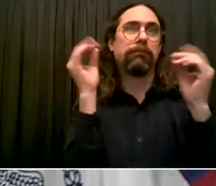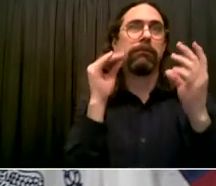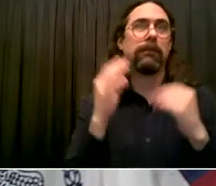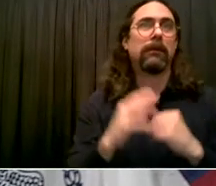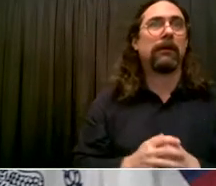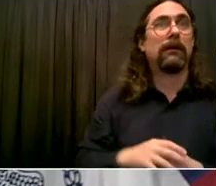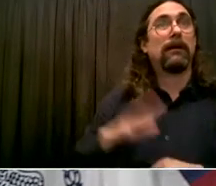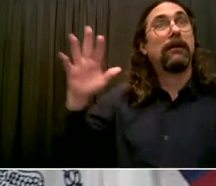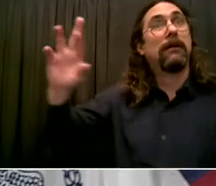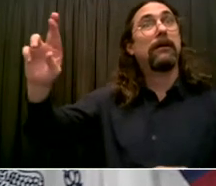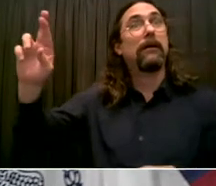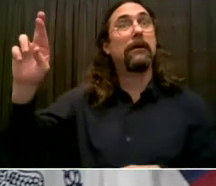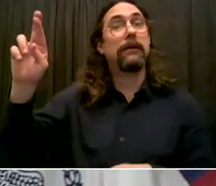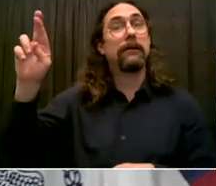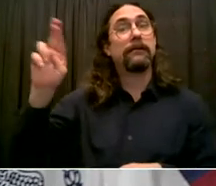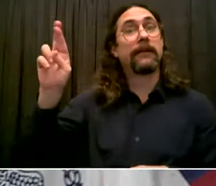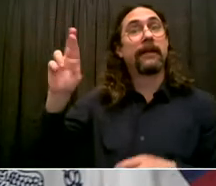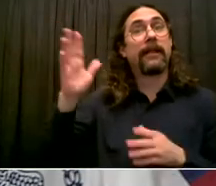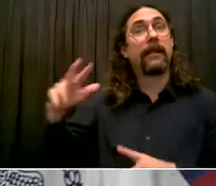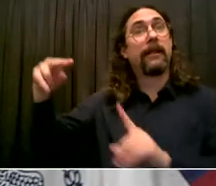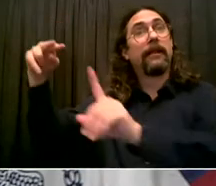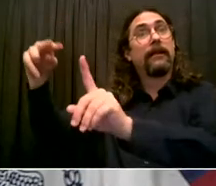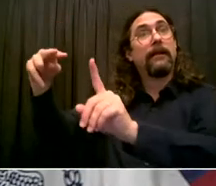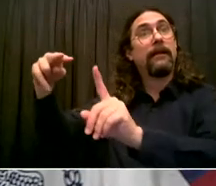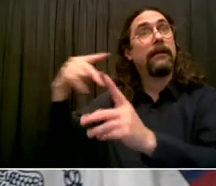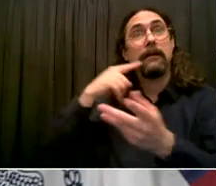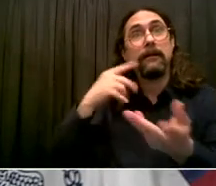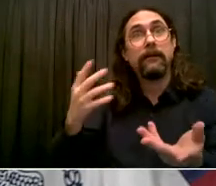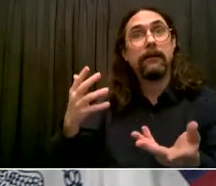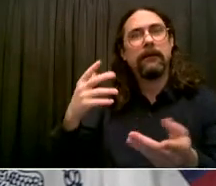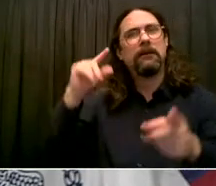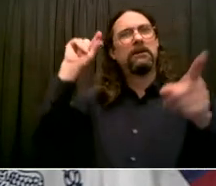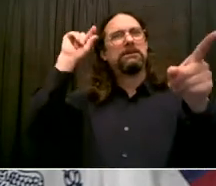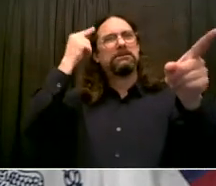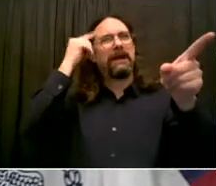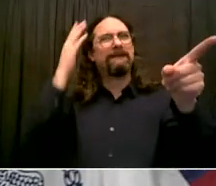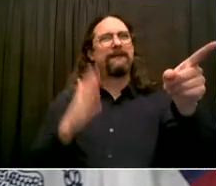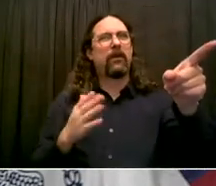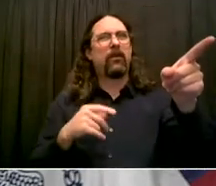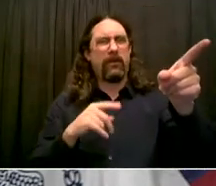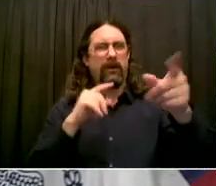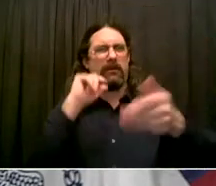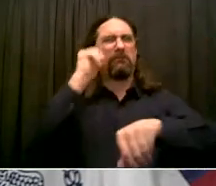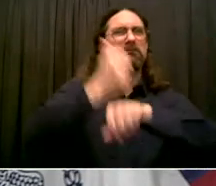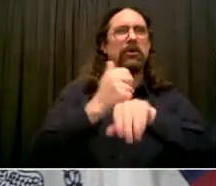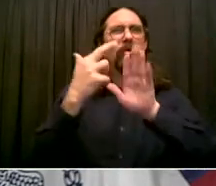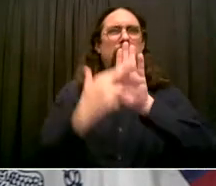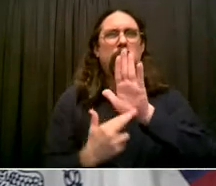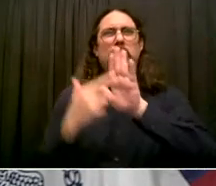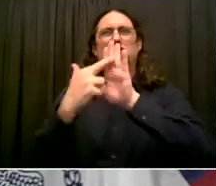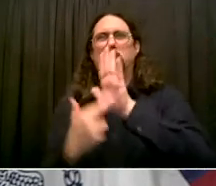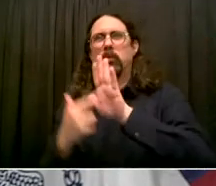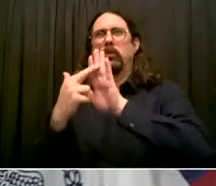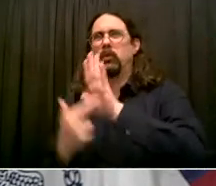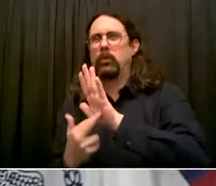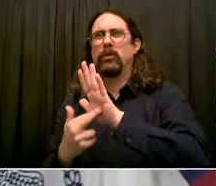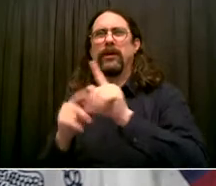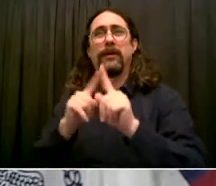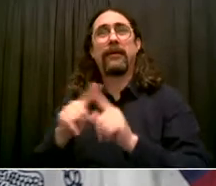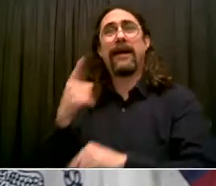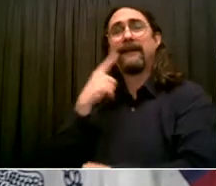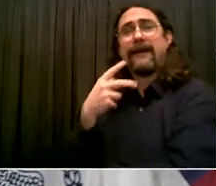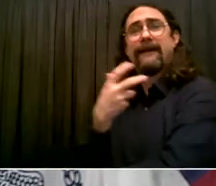rules that would dictate people's behavior and, you know, kind of insist that they